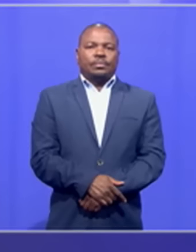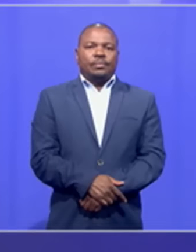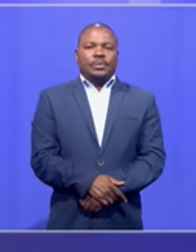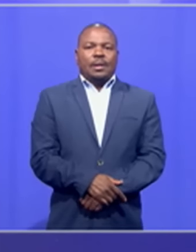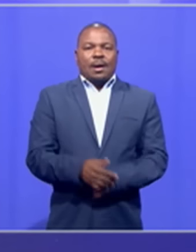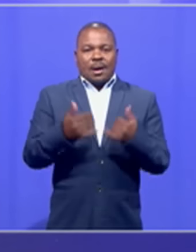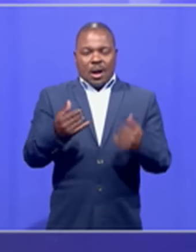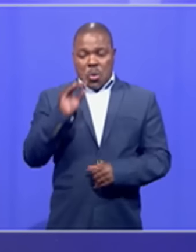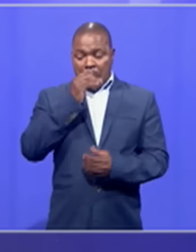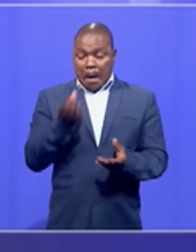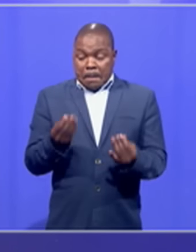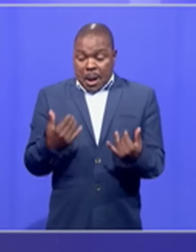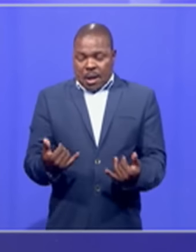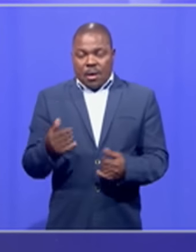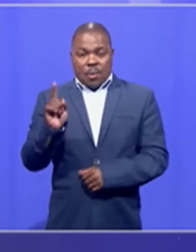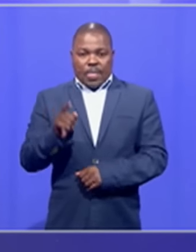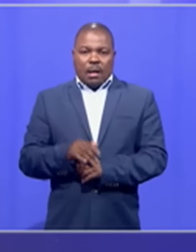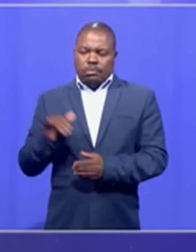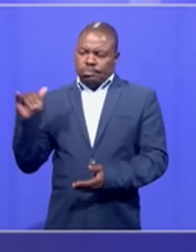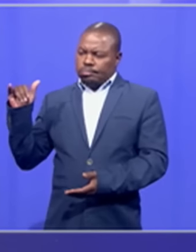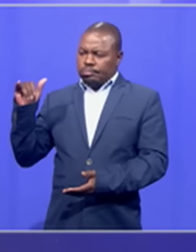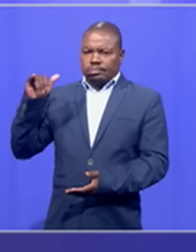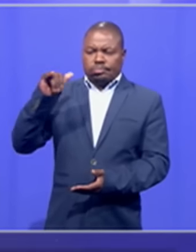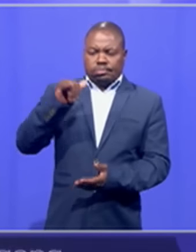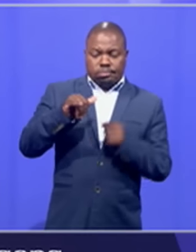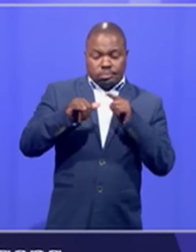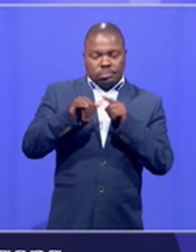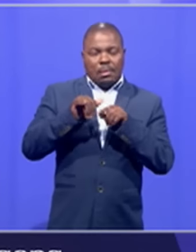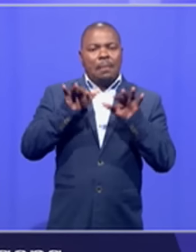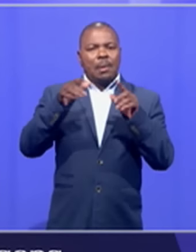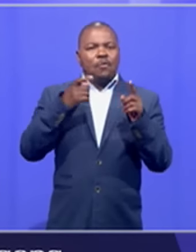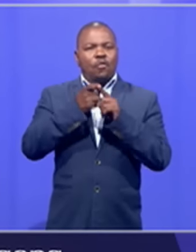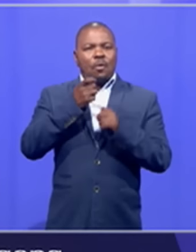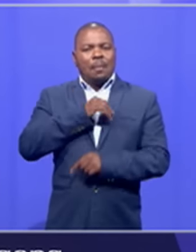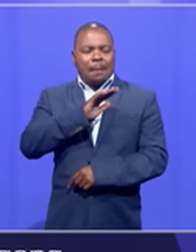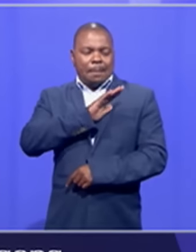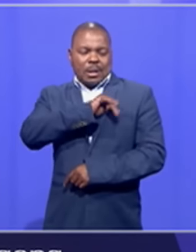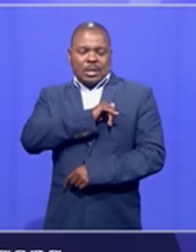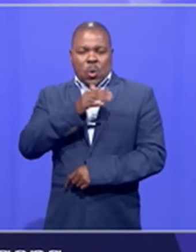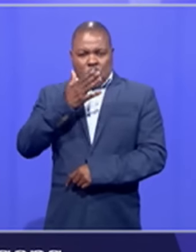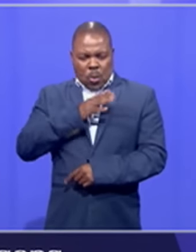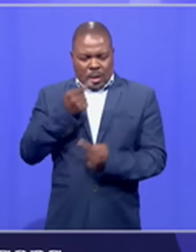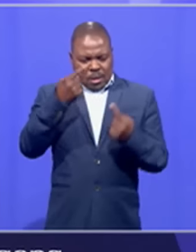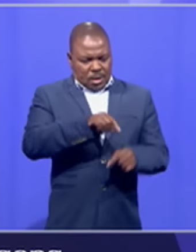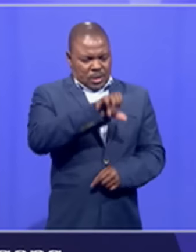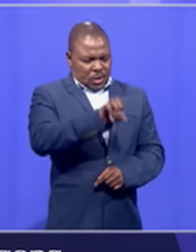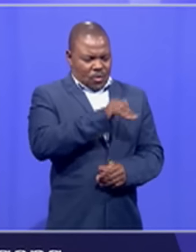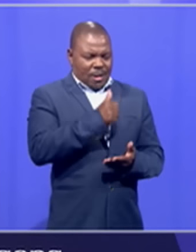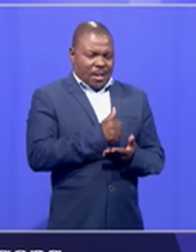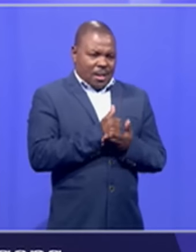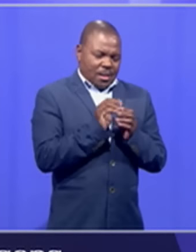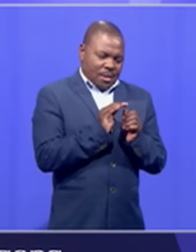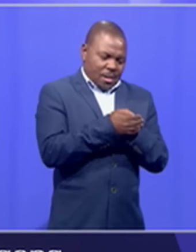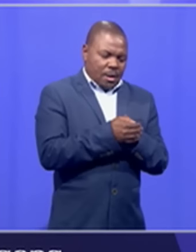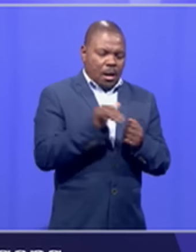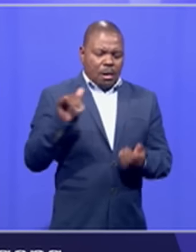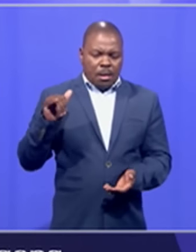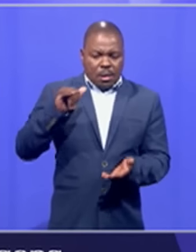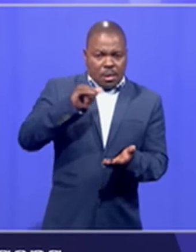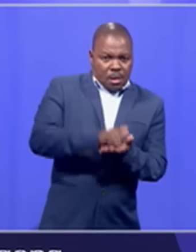Tšeo re tšwago go di amogela ke tša gore sefane seo se rwelego badudi ba Palestina bao ba nyakago botšhabelo ka Afrika Borwa se kotamile